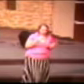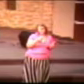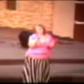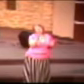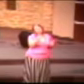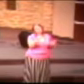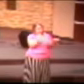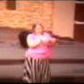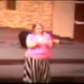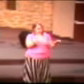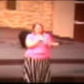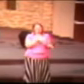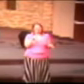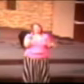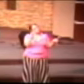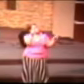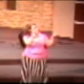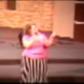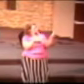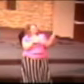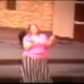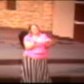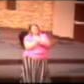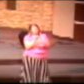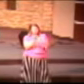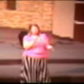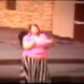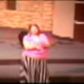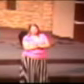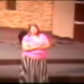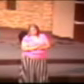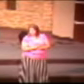text is the same question for this man. Does anything change?